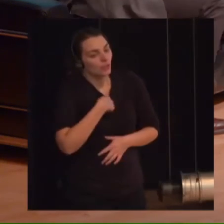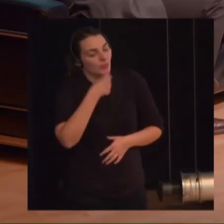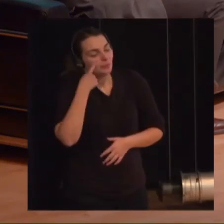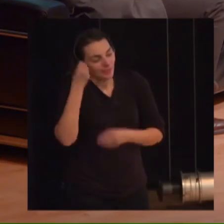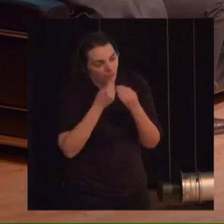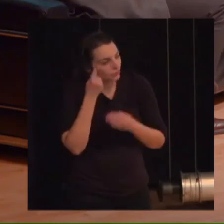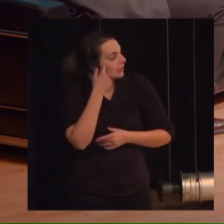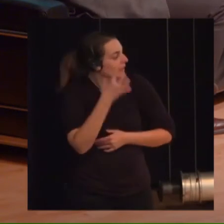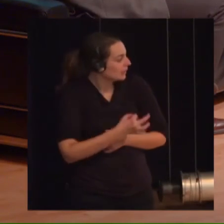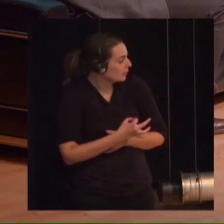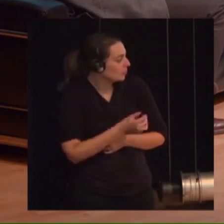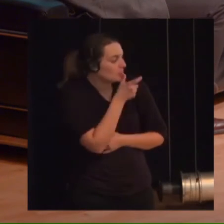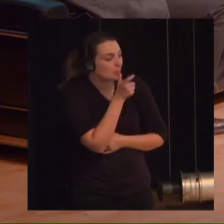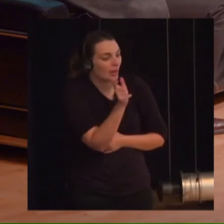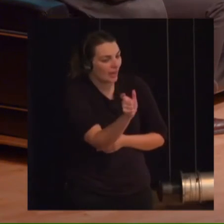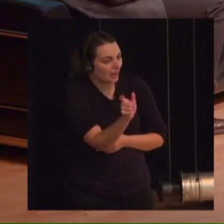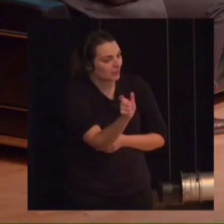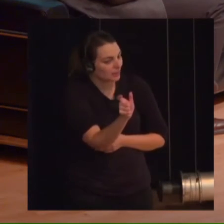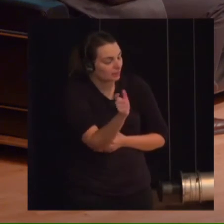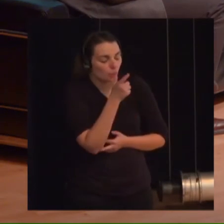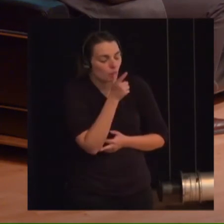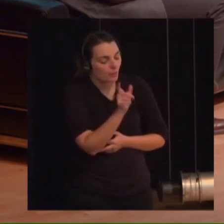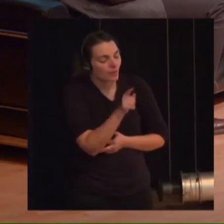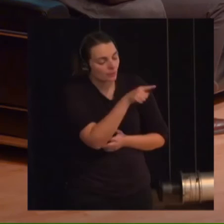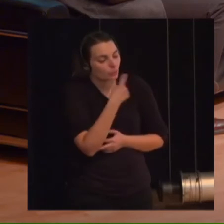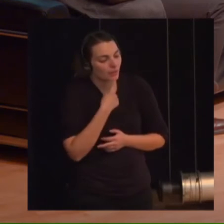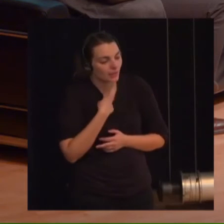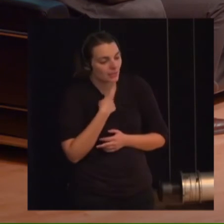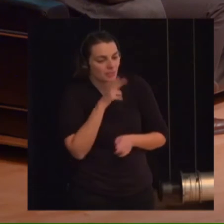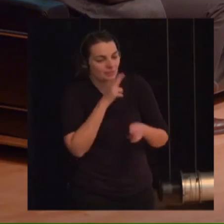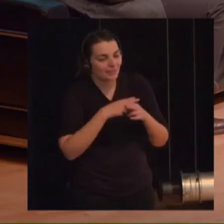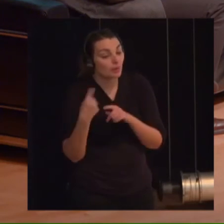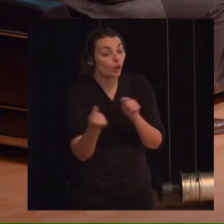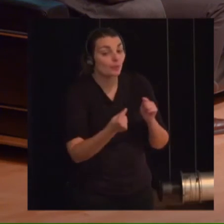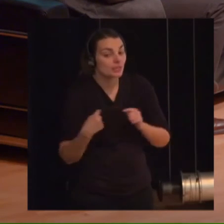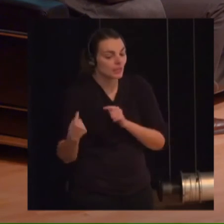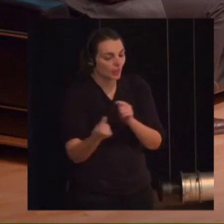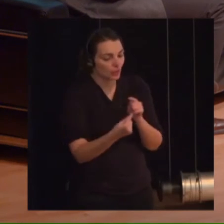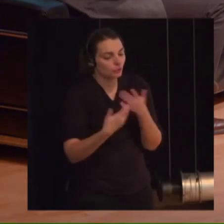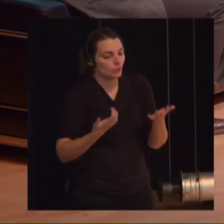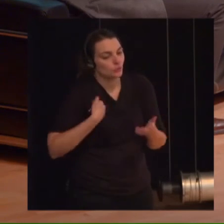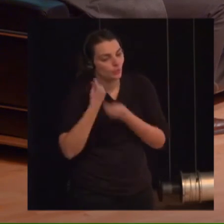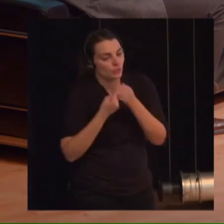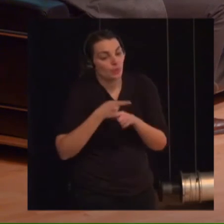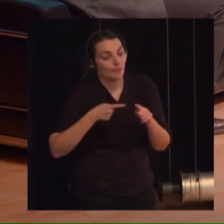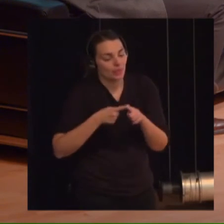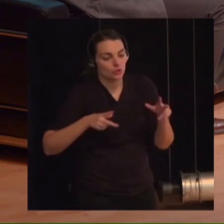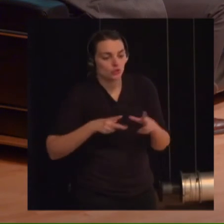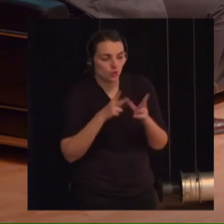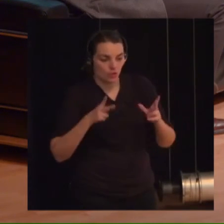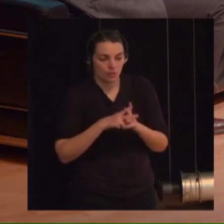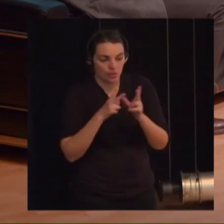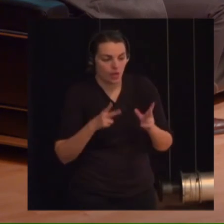for me in what you're saying there is conversation. Yeah. And I do think that social media has played this huge role